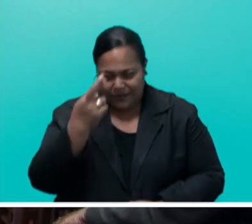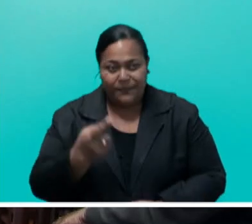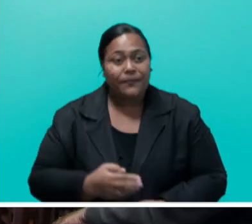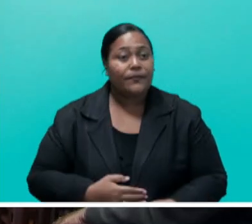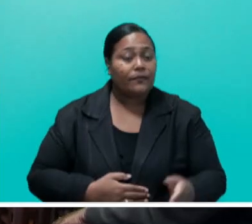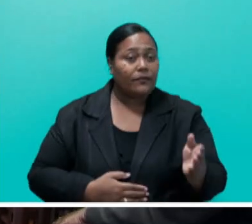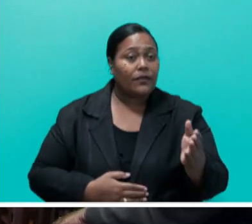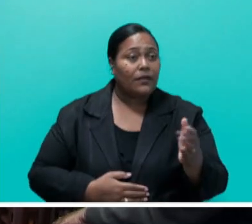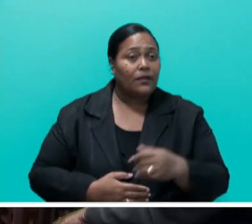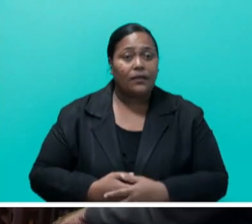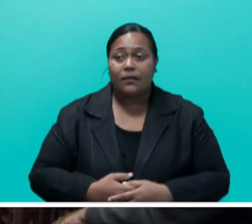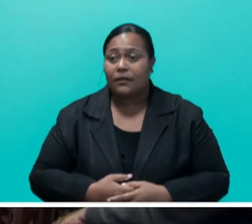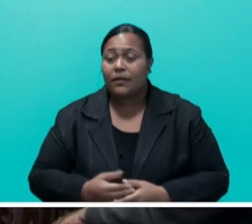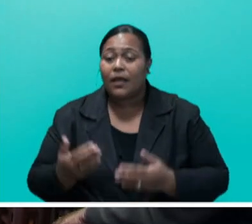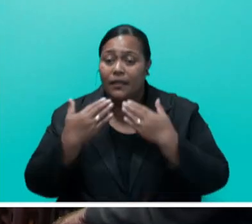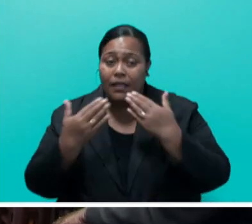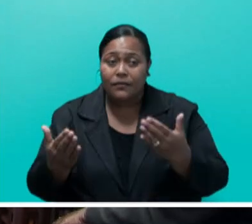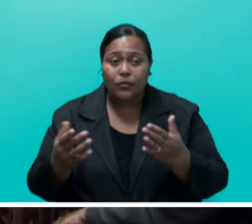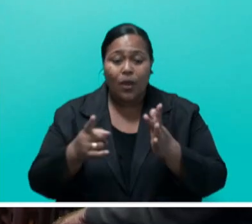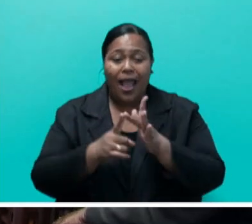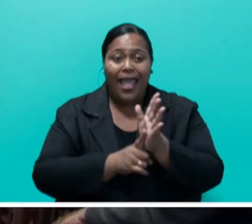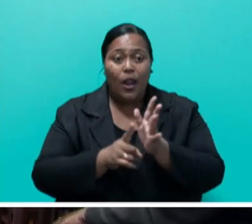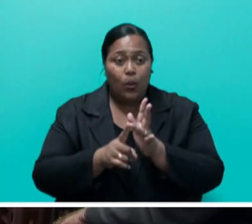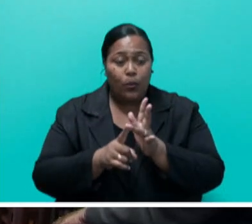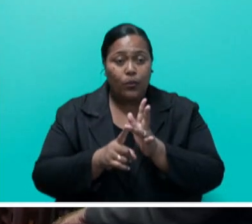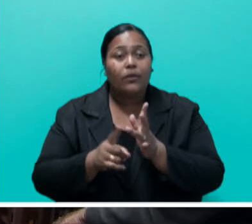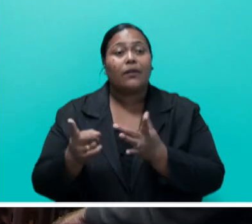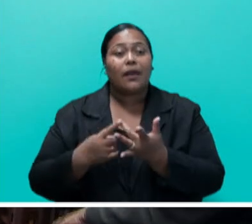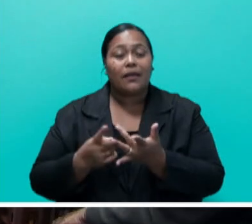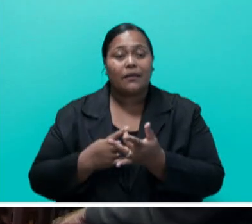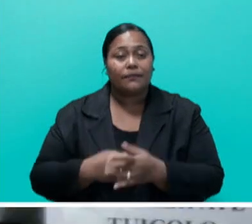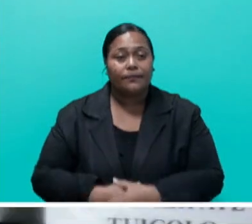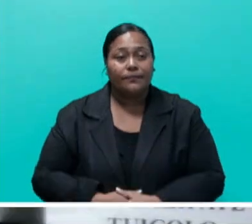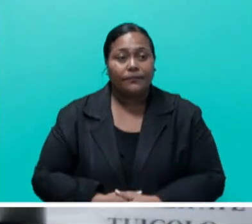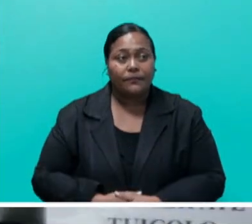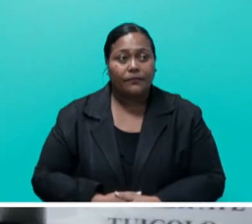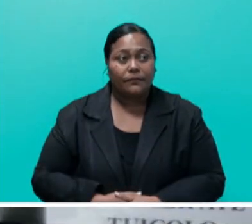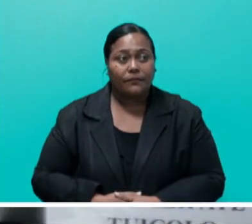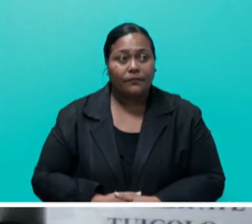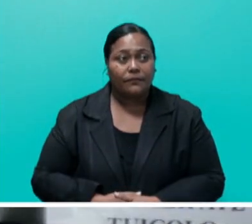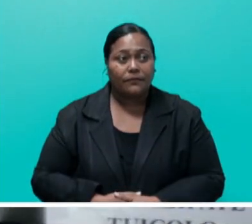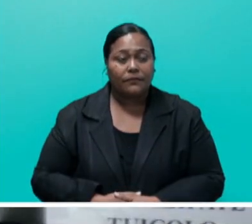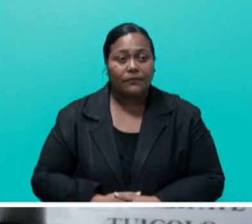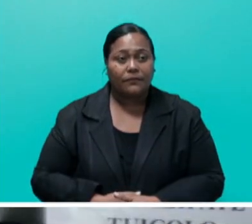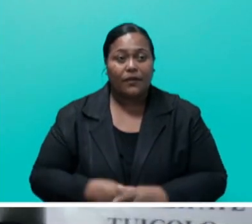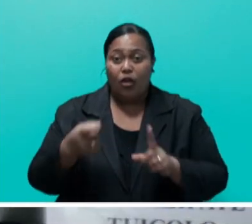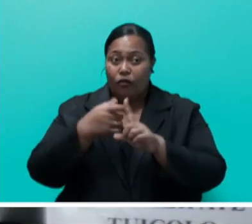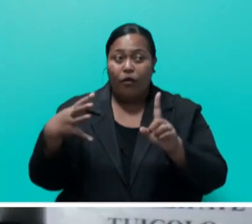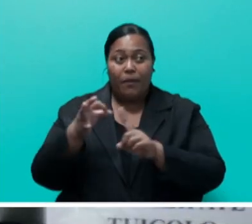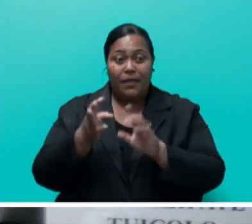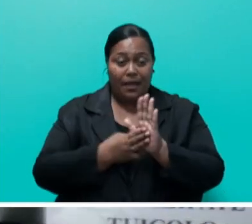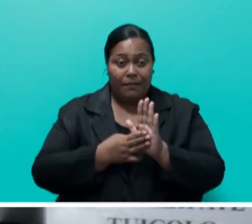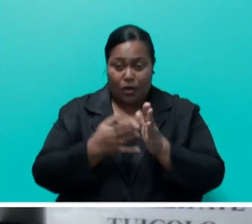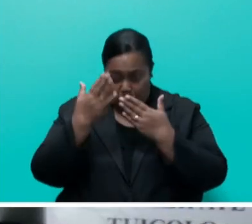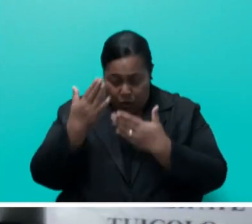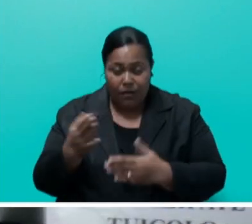we agree there. Thank you. Thanks to IMO and the Honorable former Prime Minister and Honorable